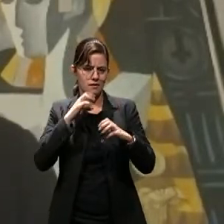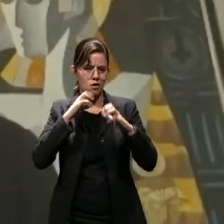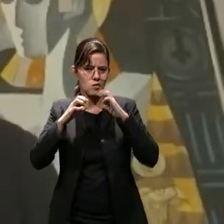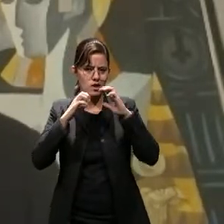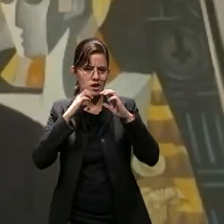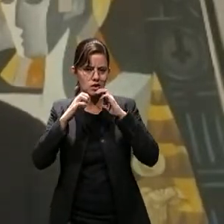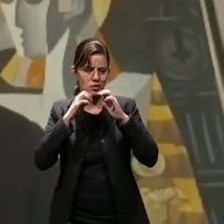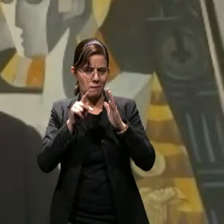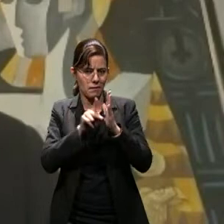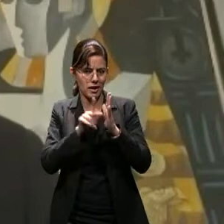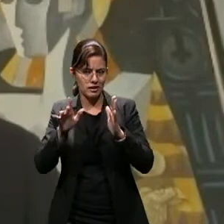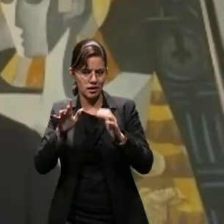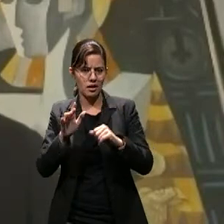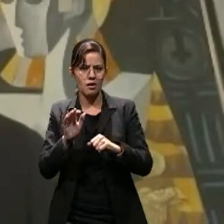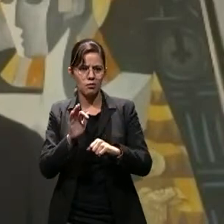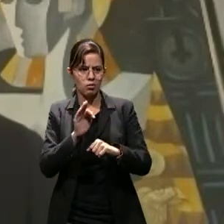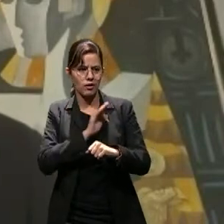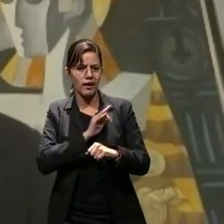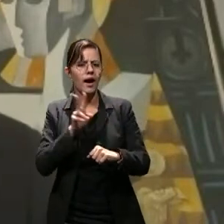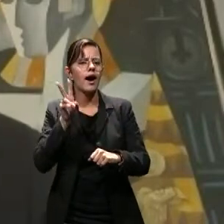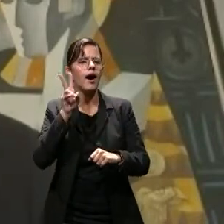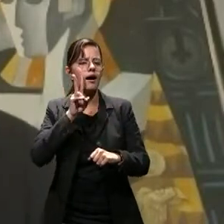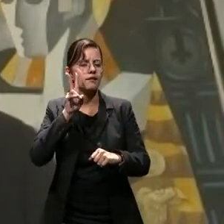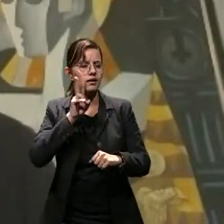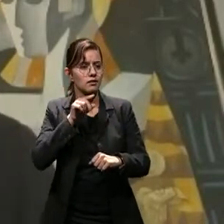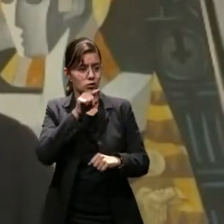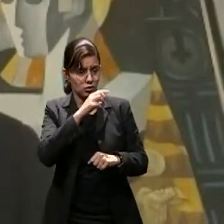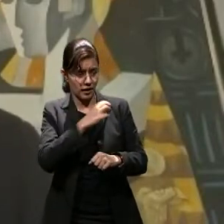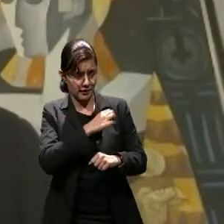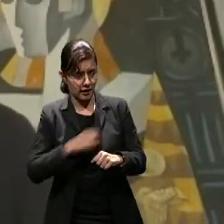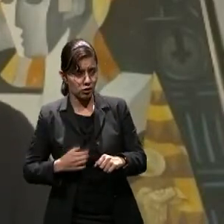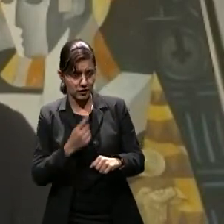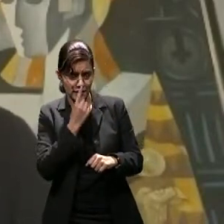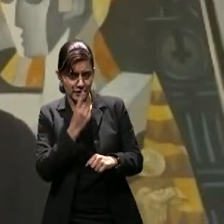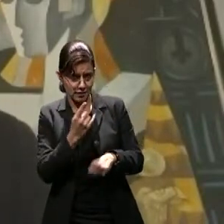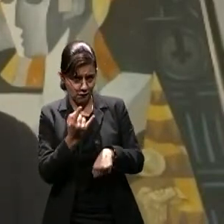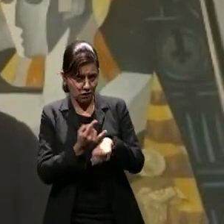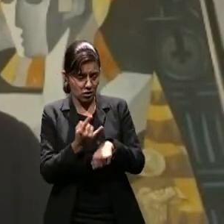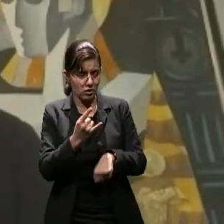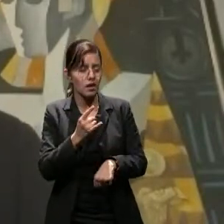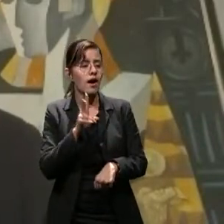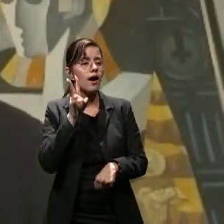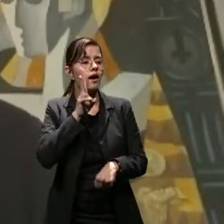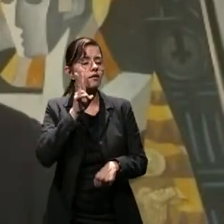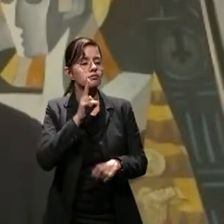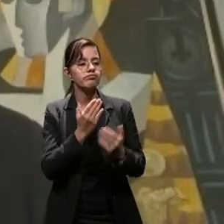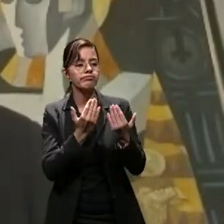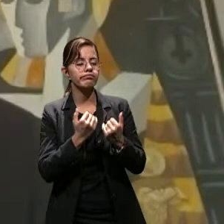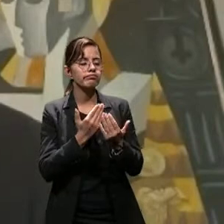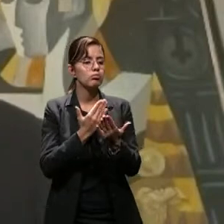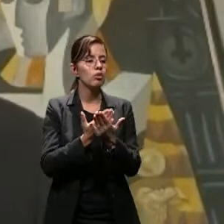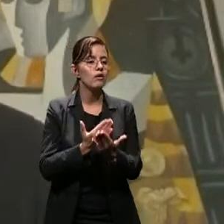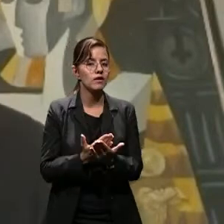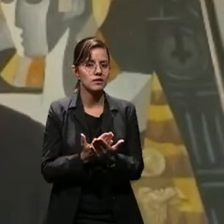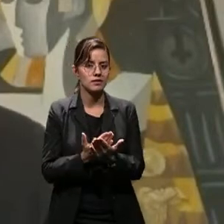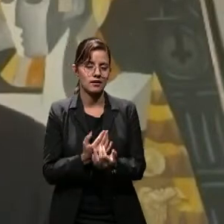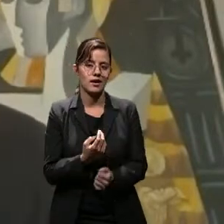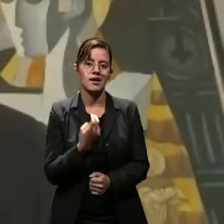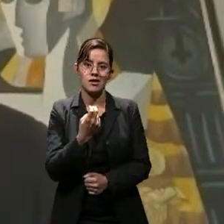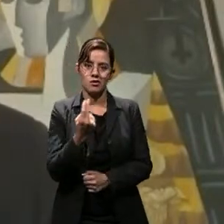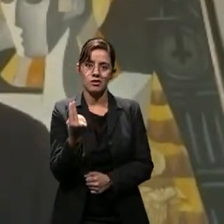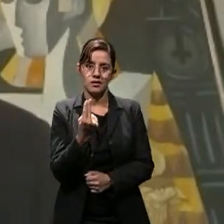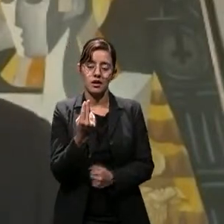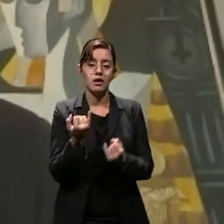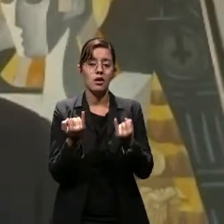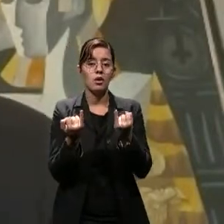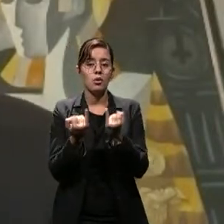the responsibility of questioning these candidates and say, or ask, why are you saying this?